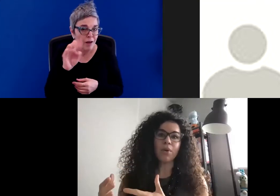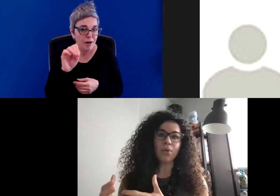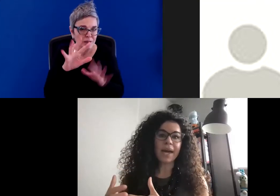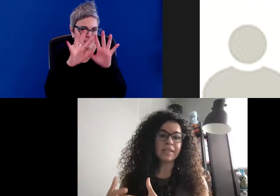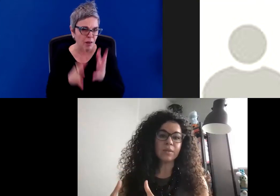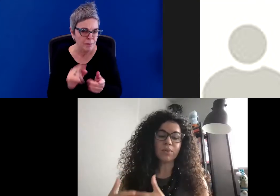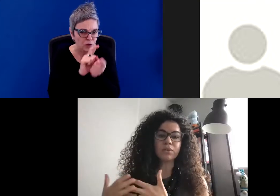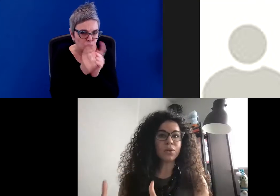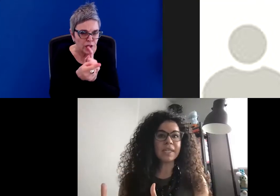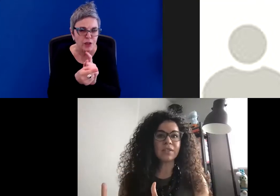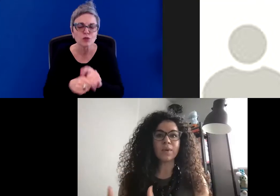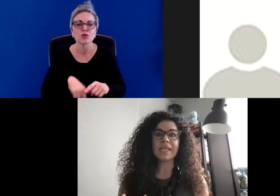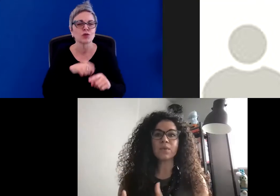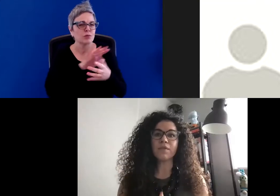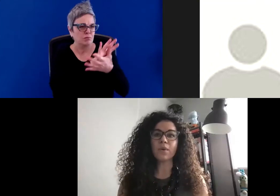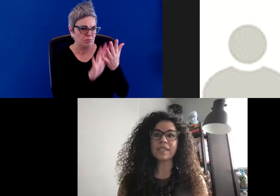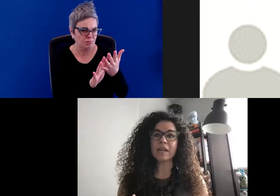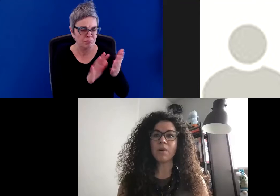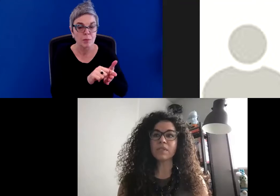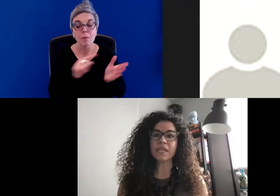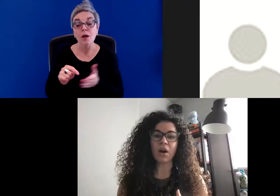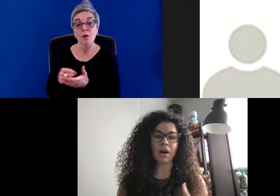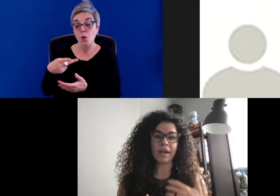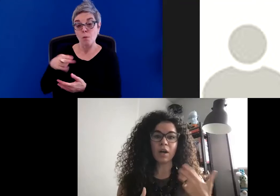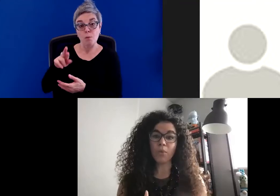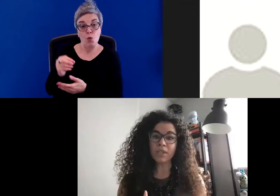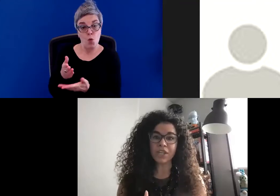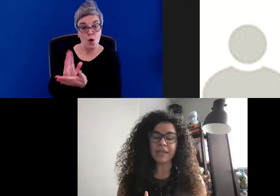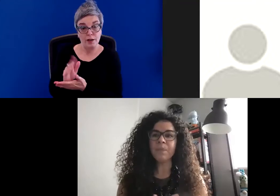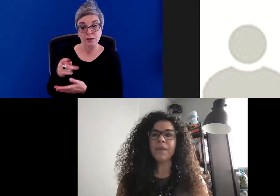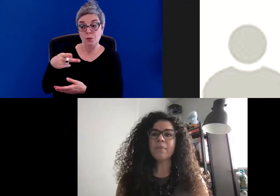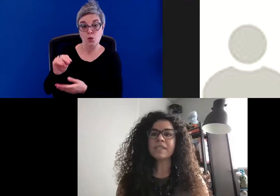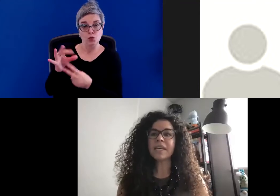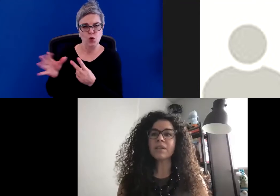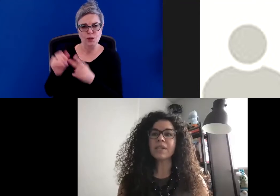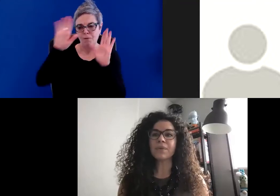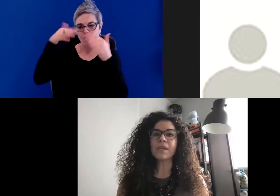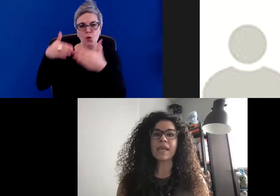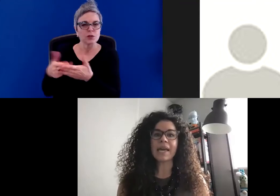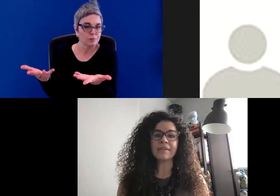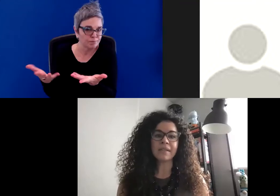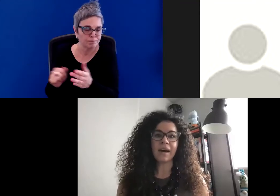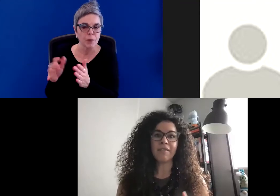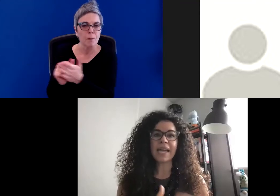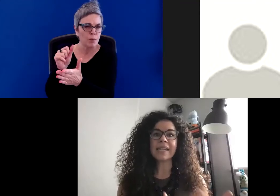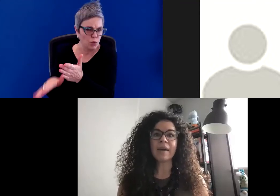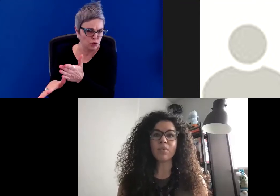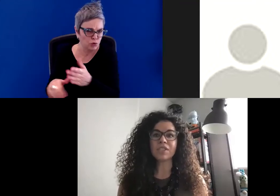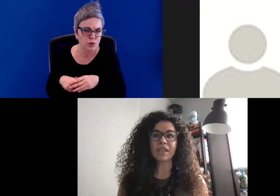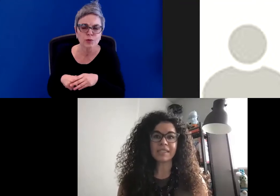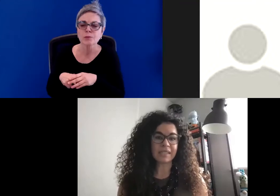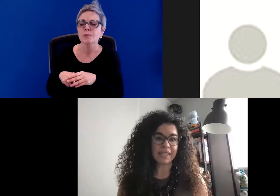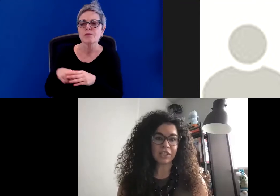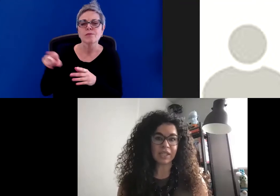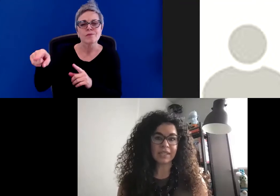the pro-rights and pro-choice tweets were focusing mostly on abortion, particularly through the lens of